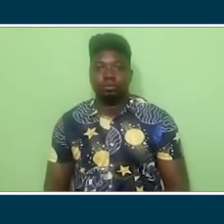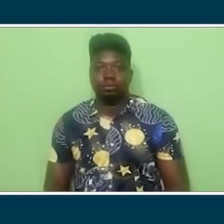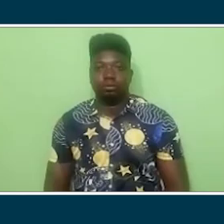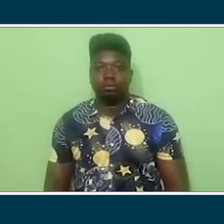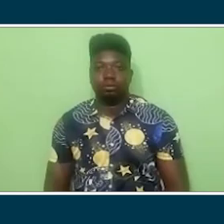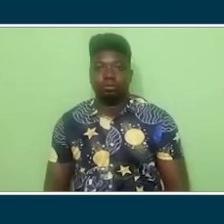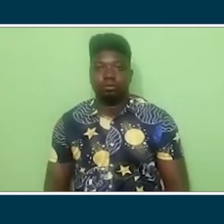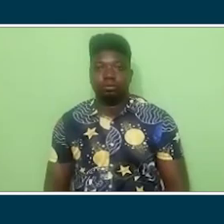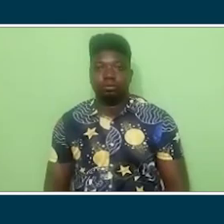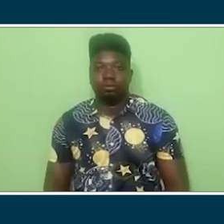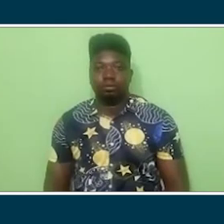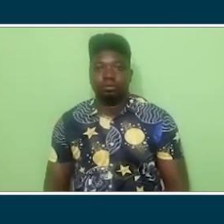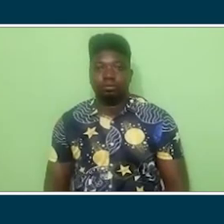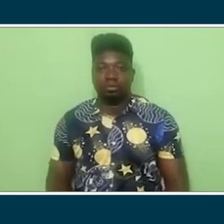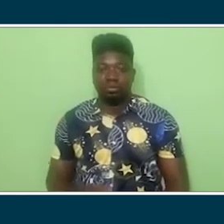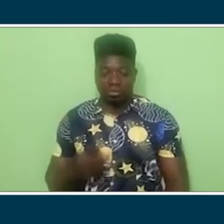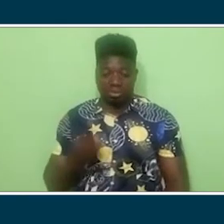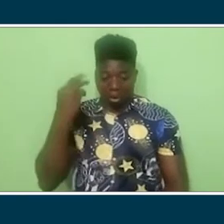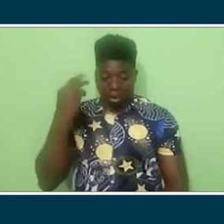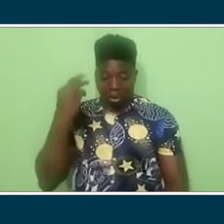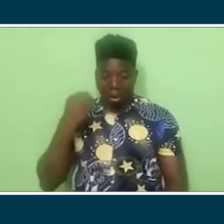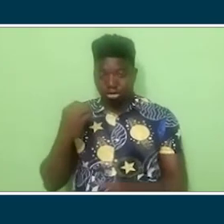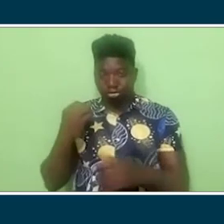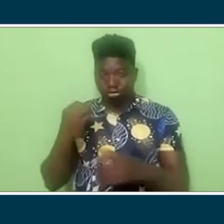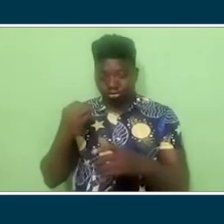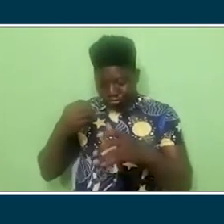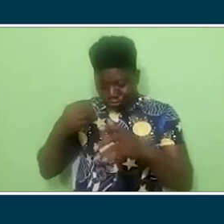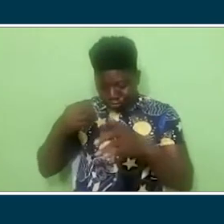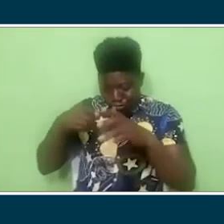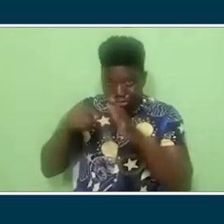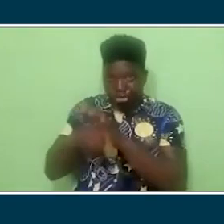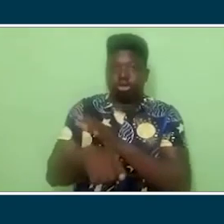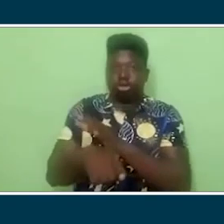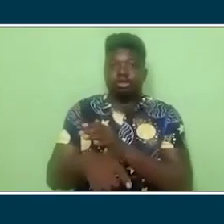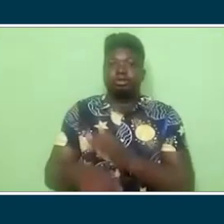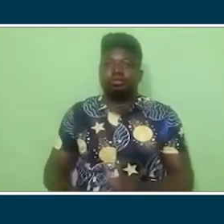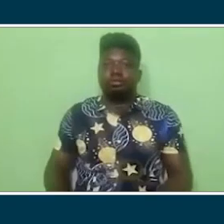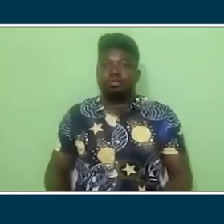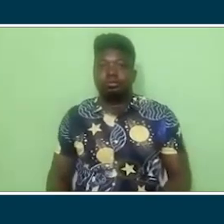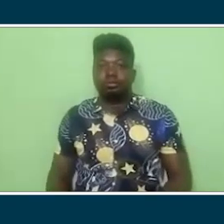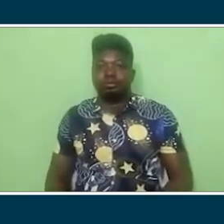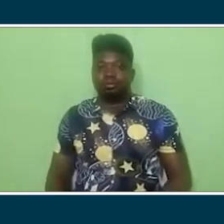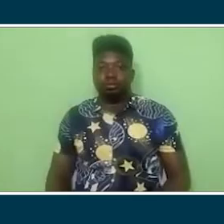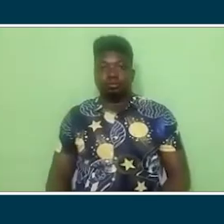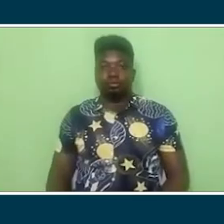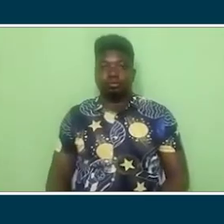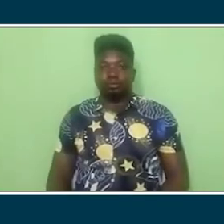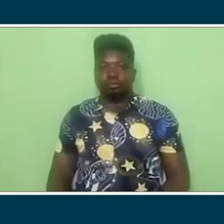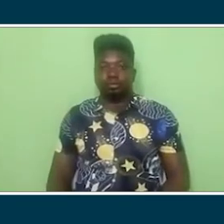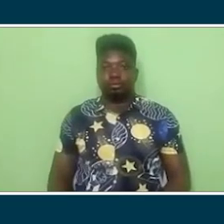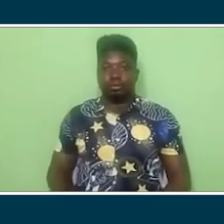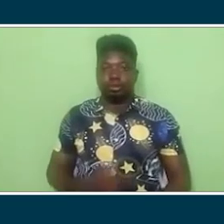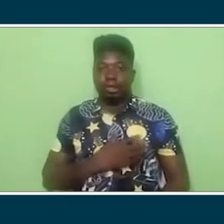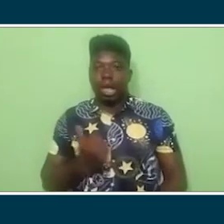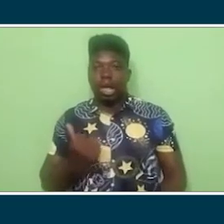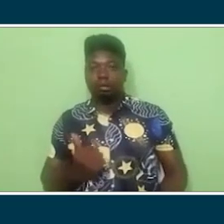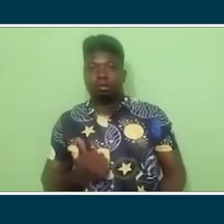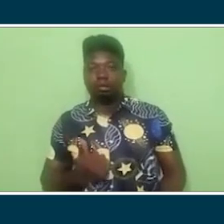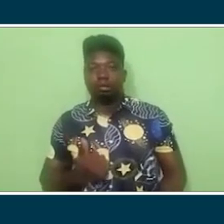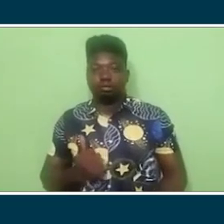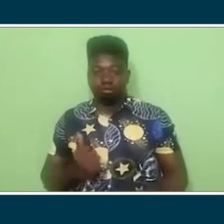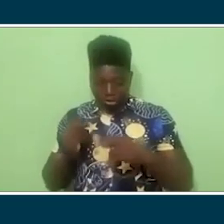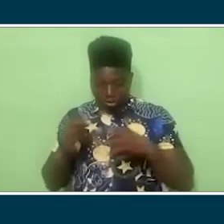impacted all of the women in my life for so many years. And such a common Black woman story.